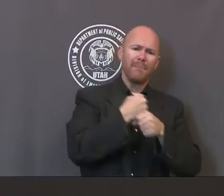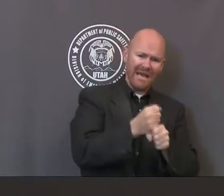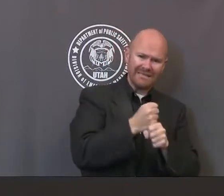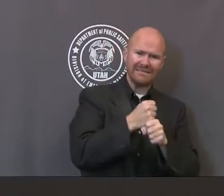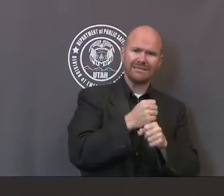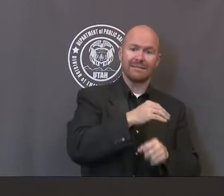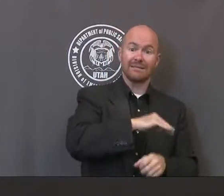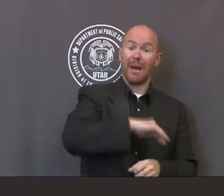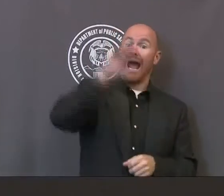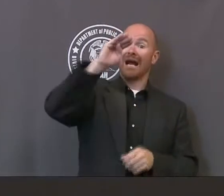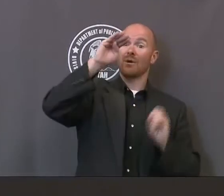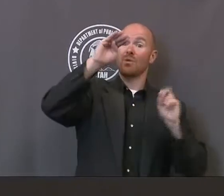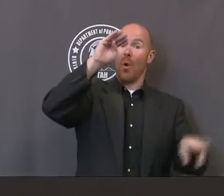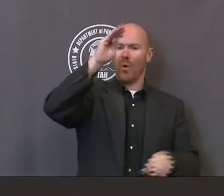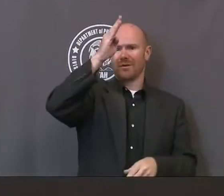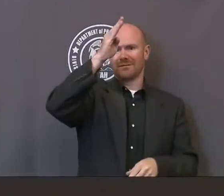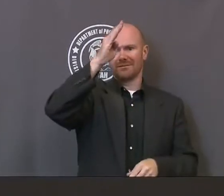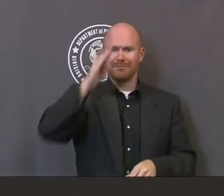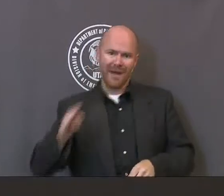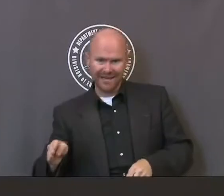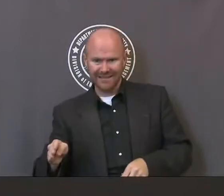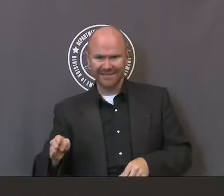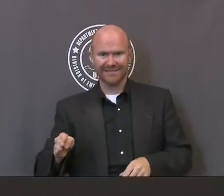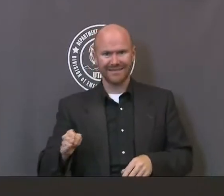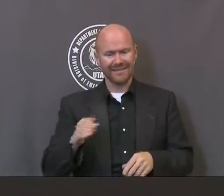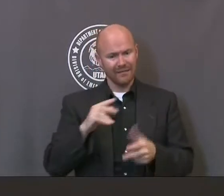doing these things, we'll be very successful